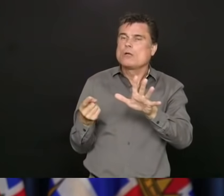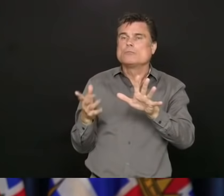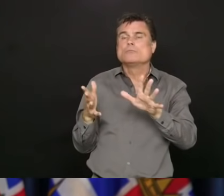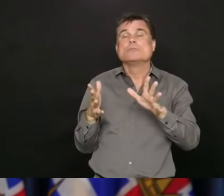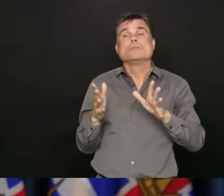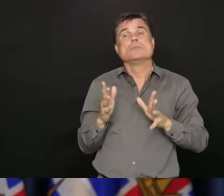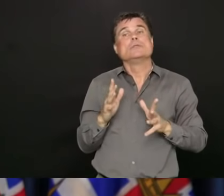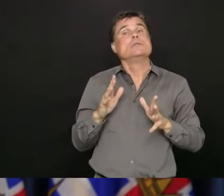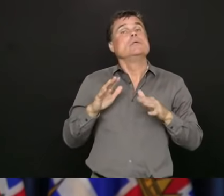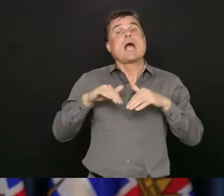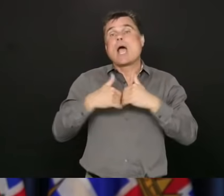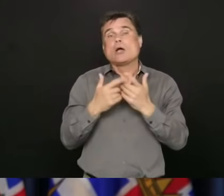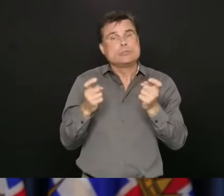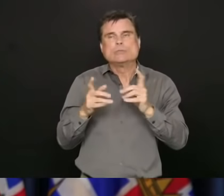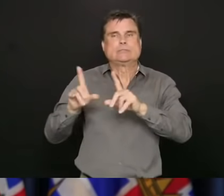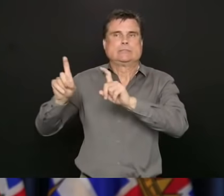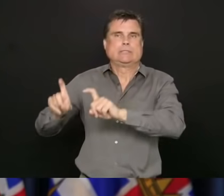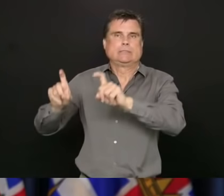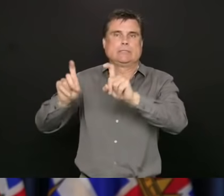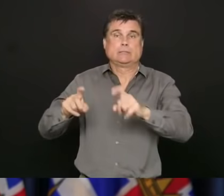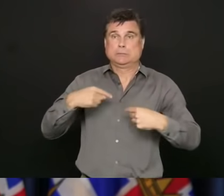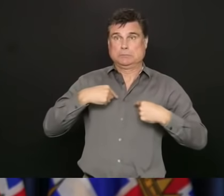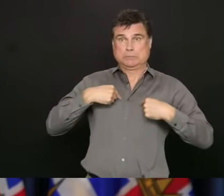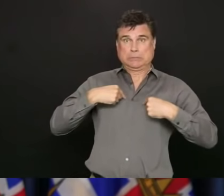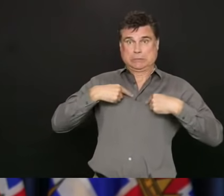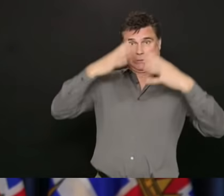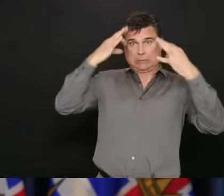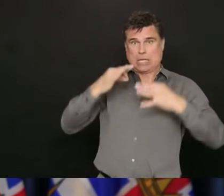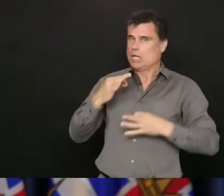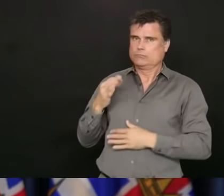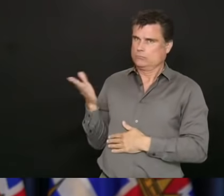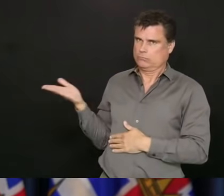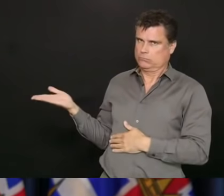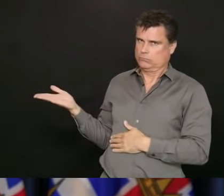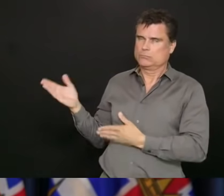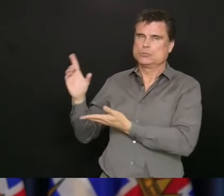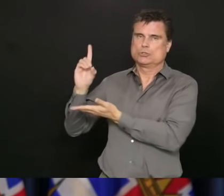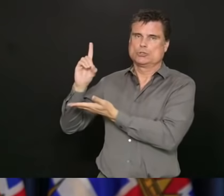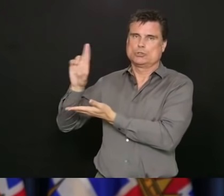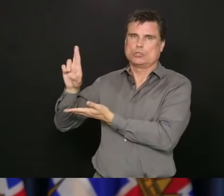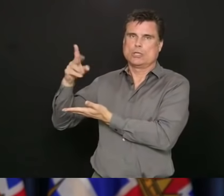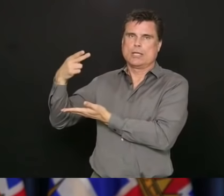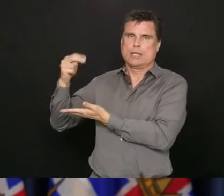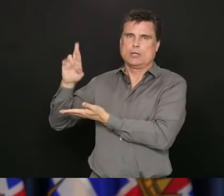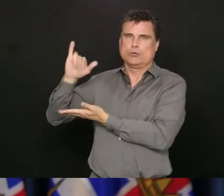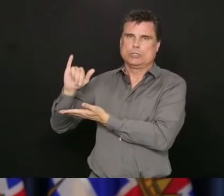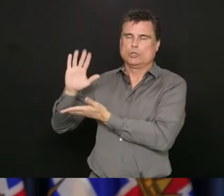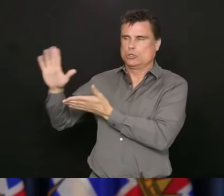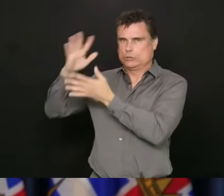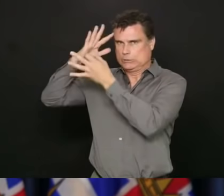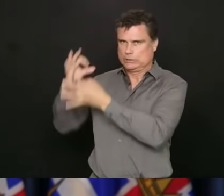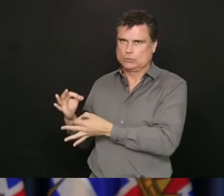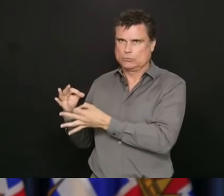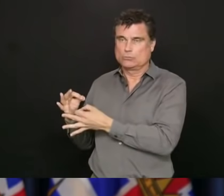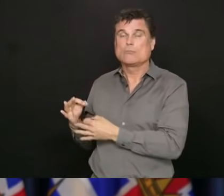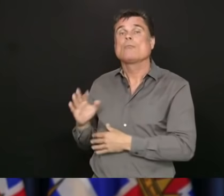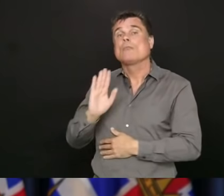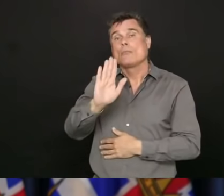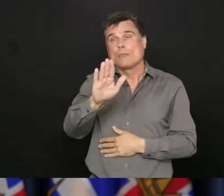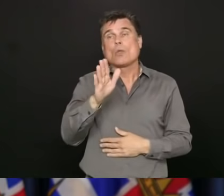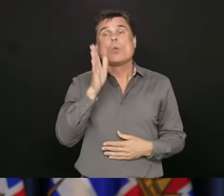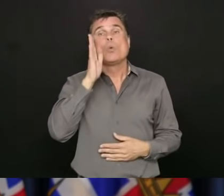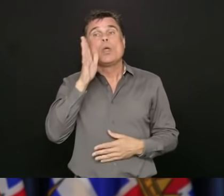Yes. Is there going to be regional differences? I would say yes again. One of the reasons that we announced